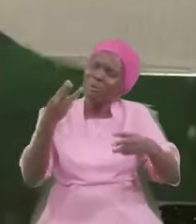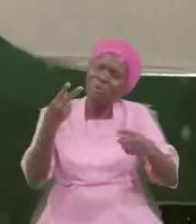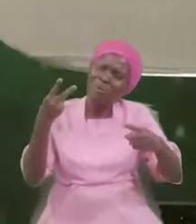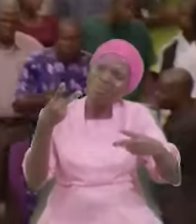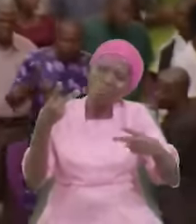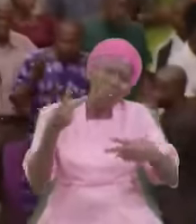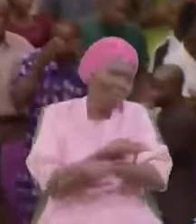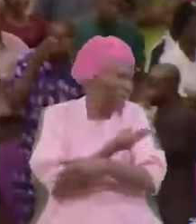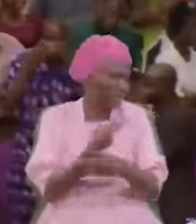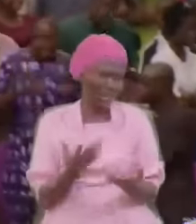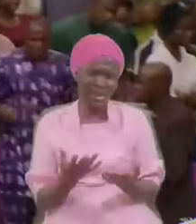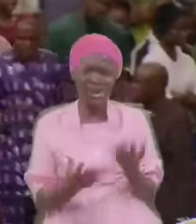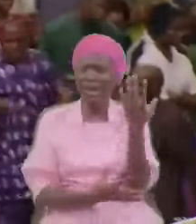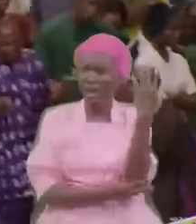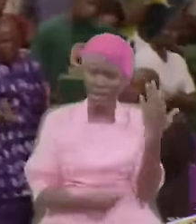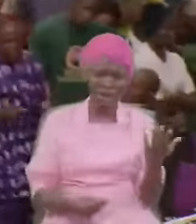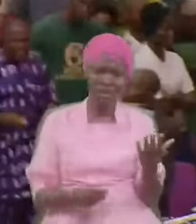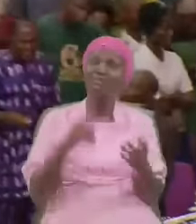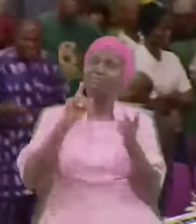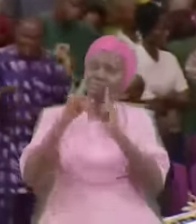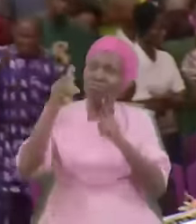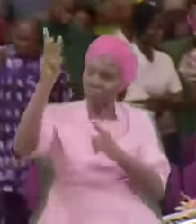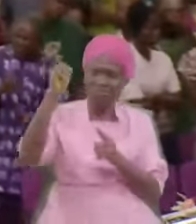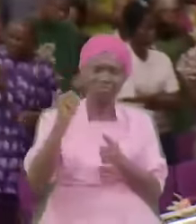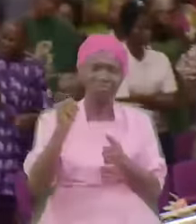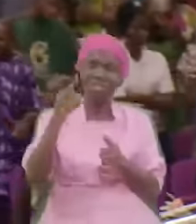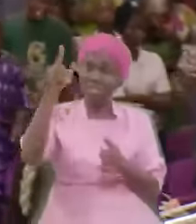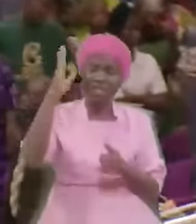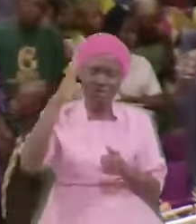away and bring success.